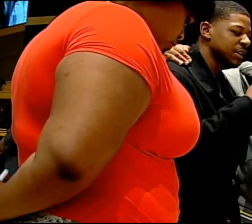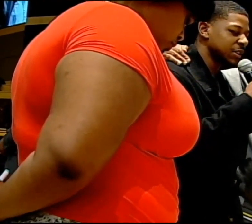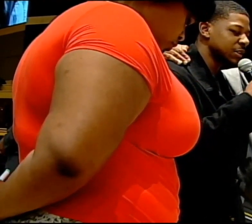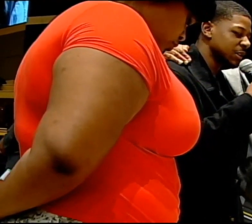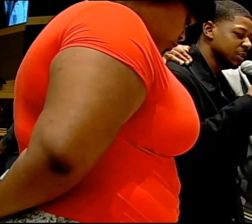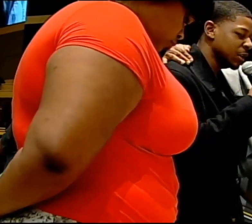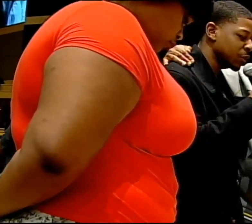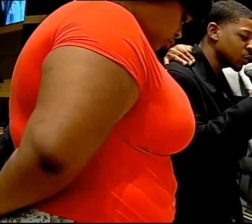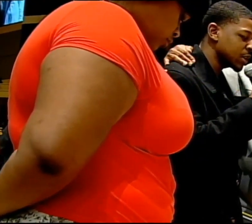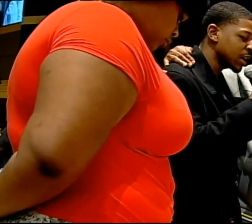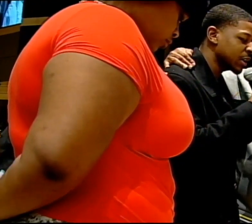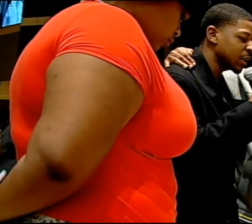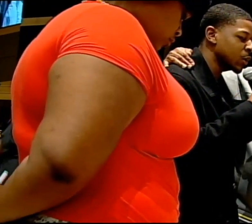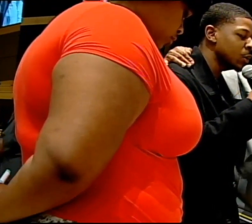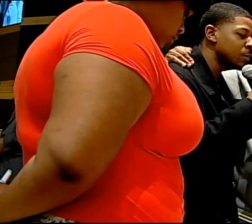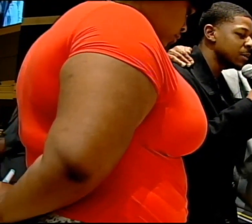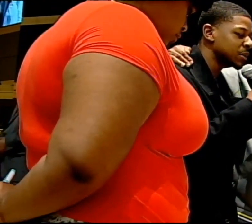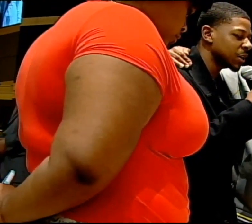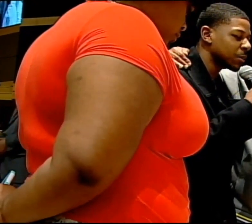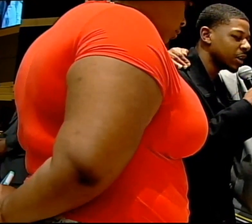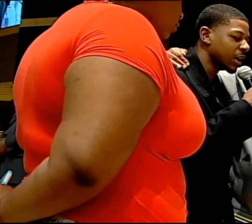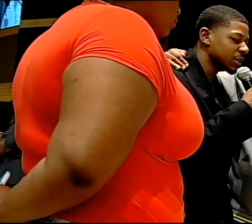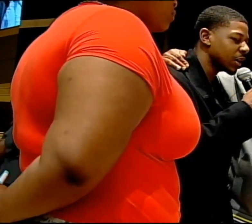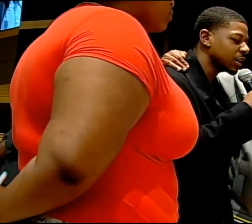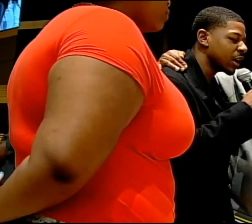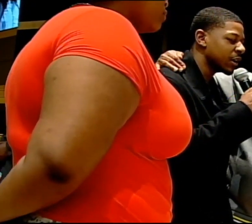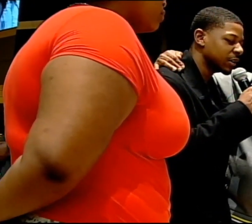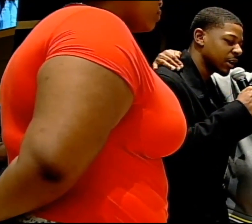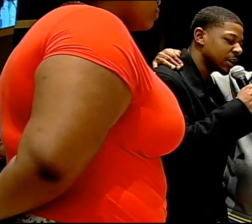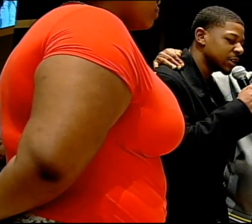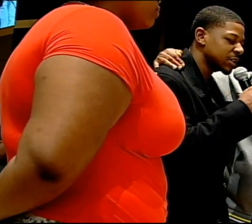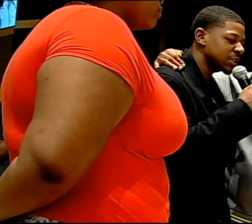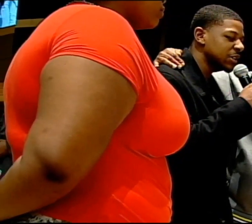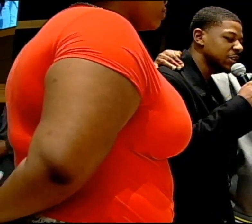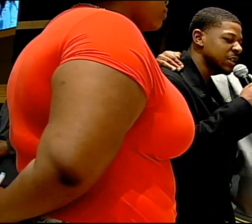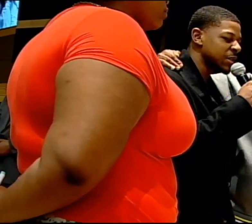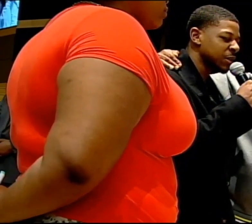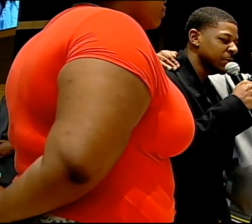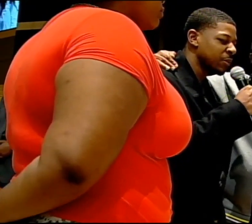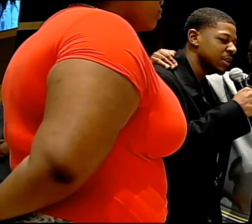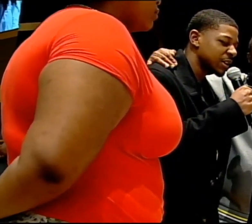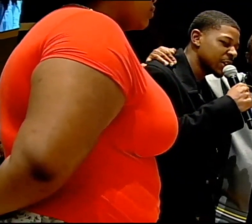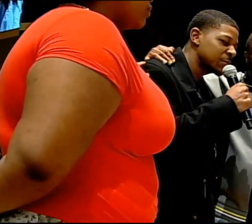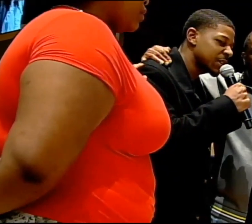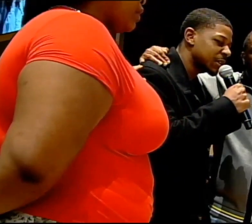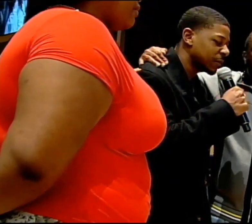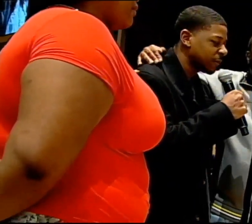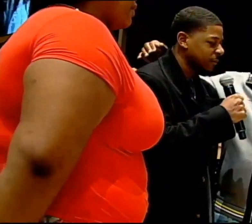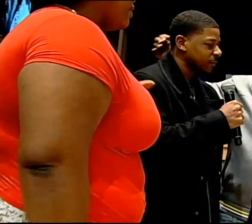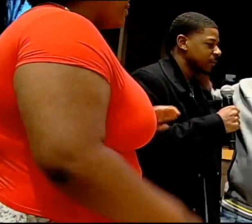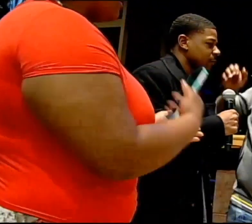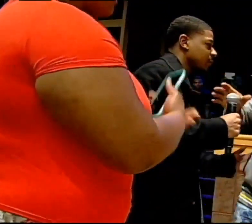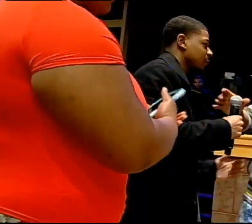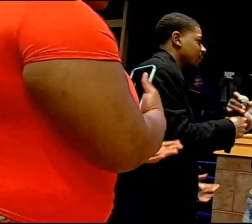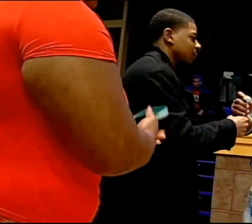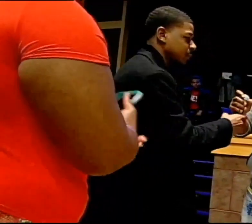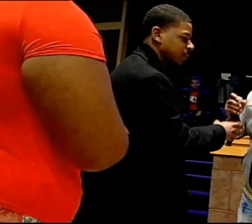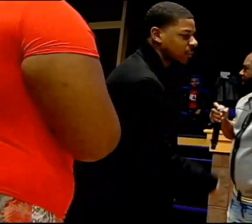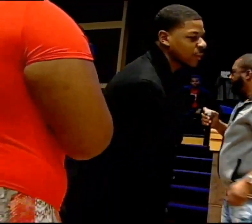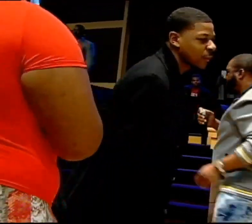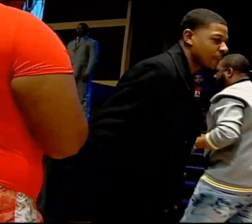and lessons each and every week, God, that we will be able to apply to our lives. And it's in Jesus' name that I pray. Amen. Amen.